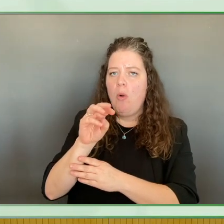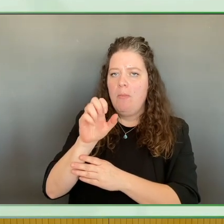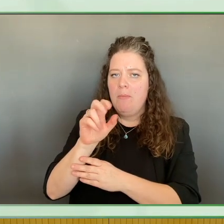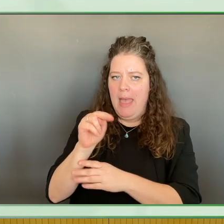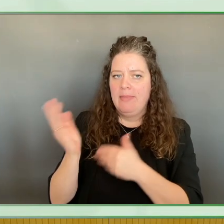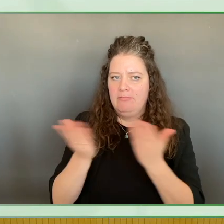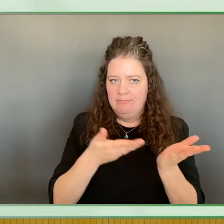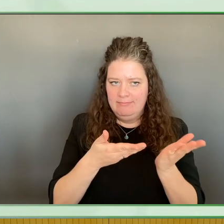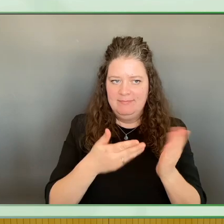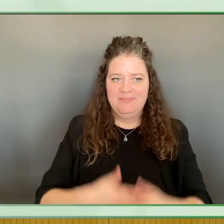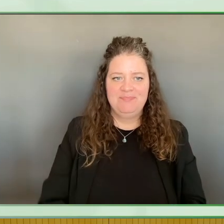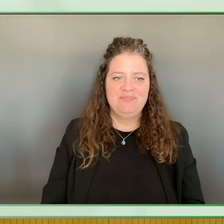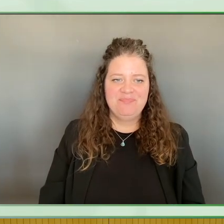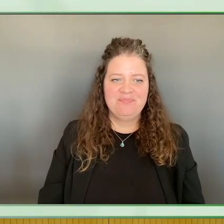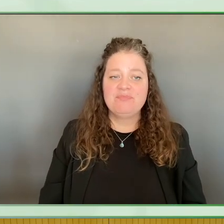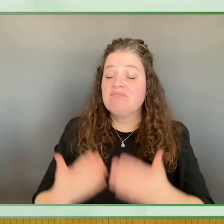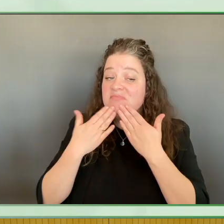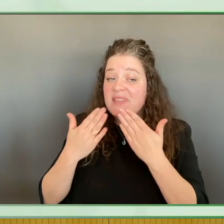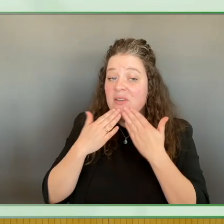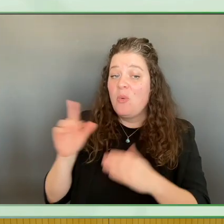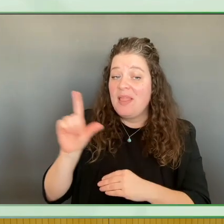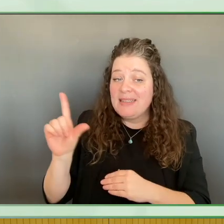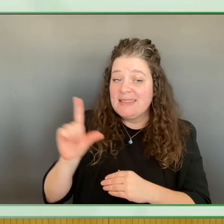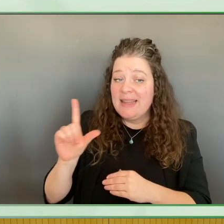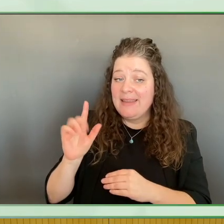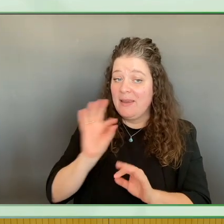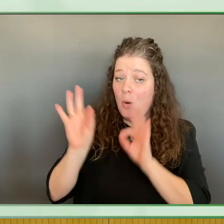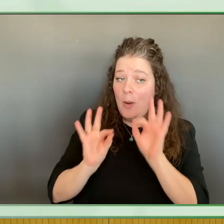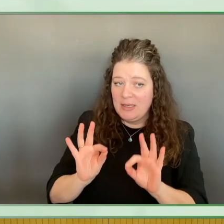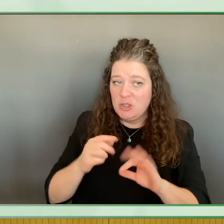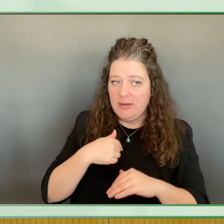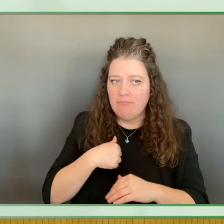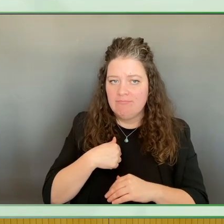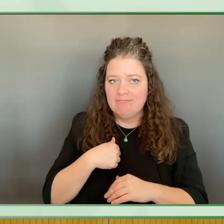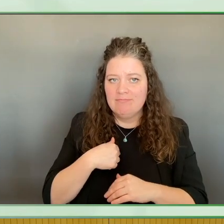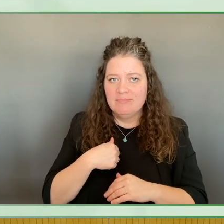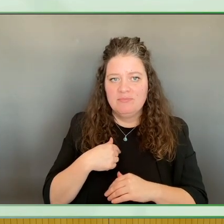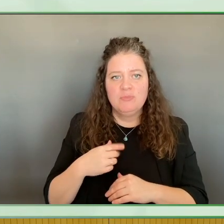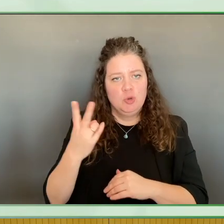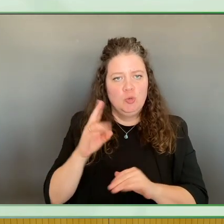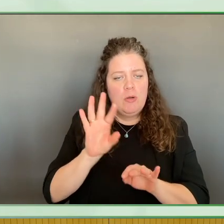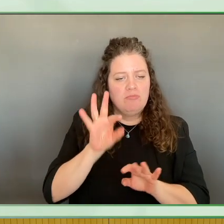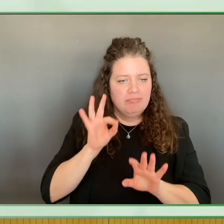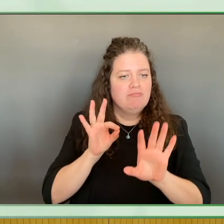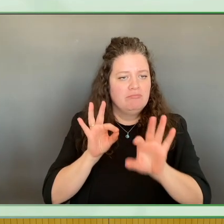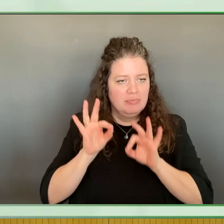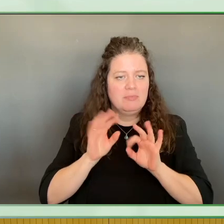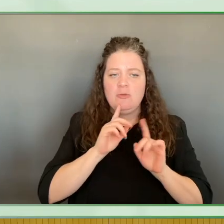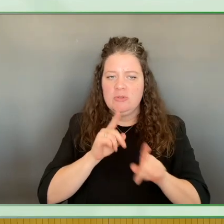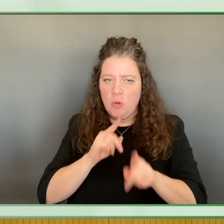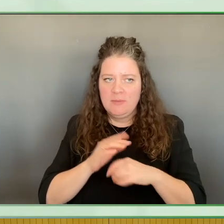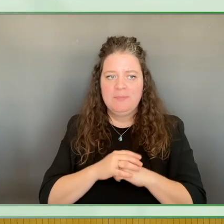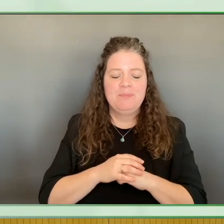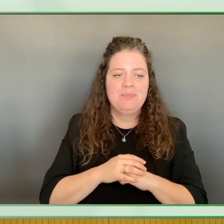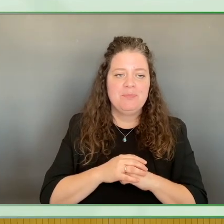Thank you so much, Leslie, for your follow-up questions. I would love to address two of those. Number one is how the lessons